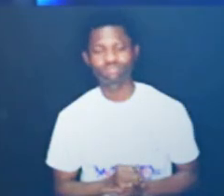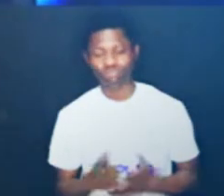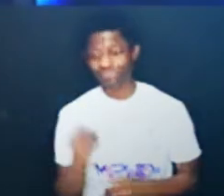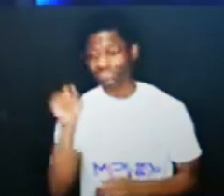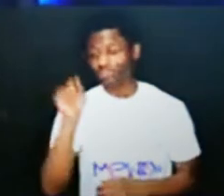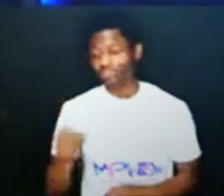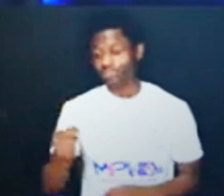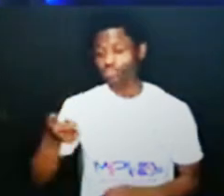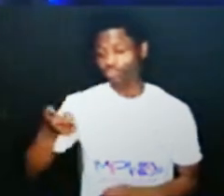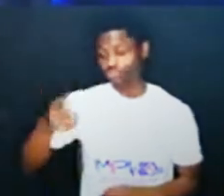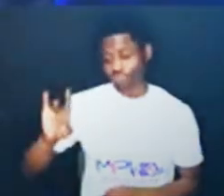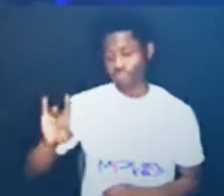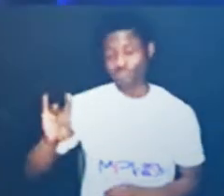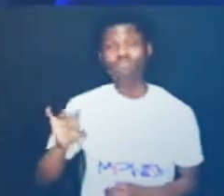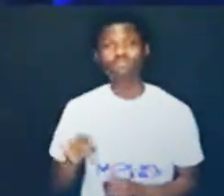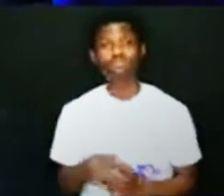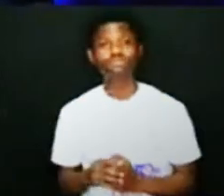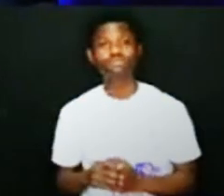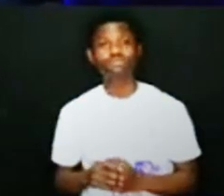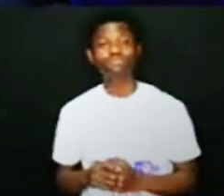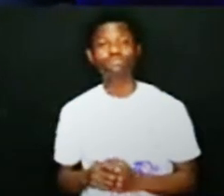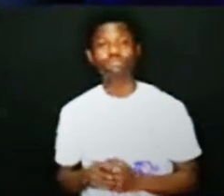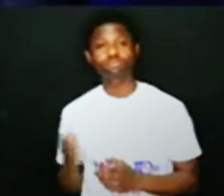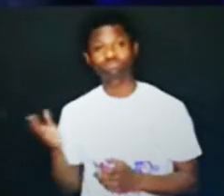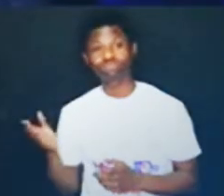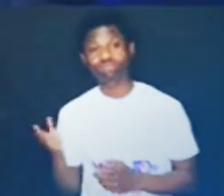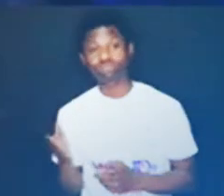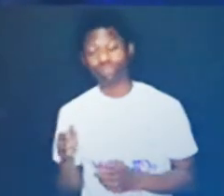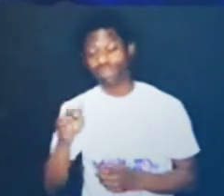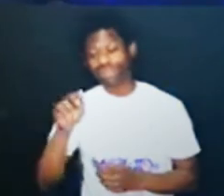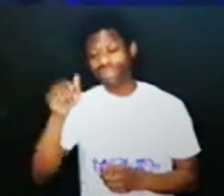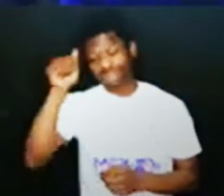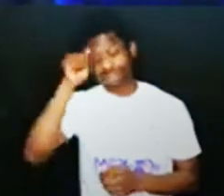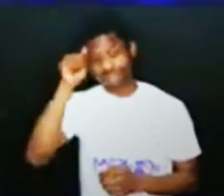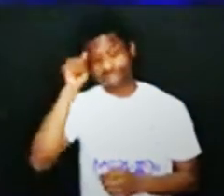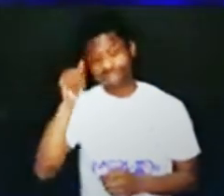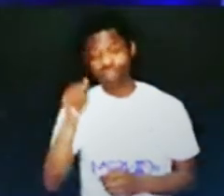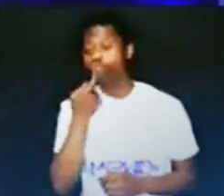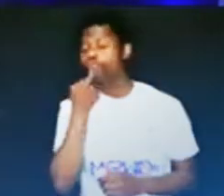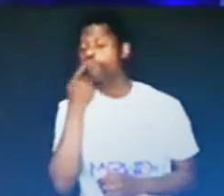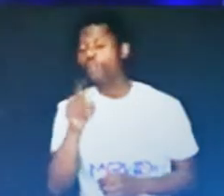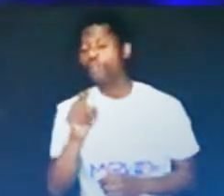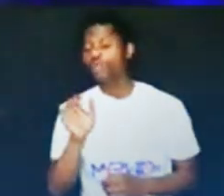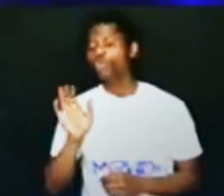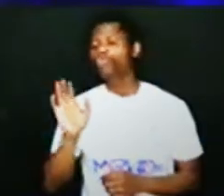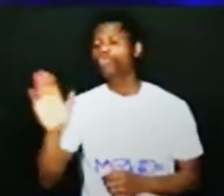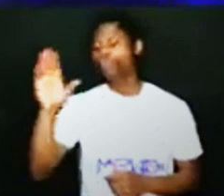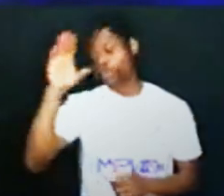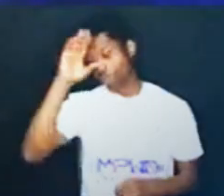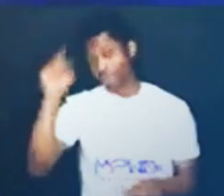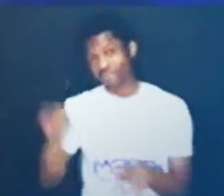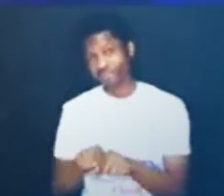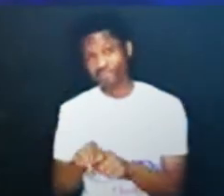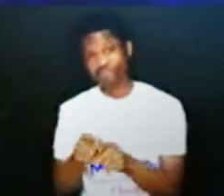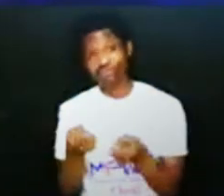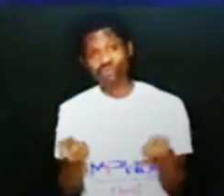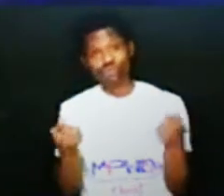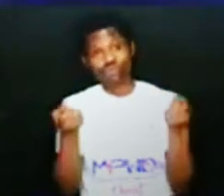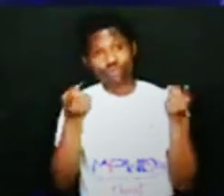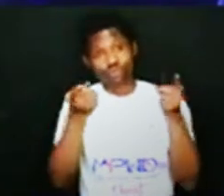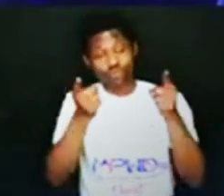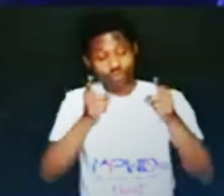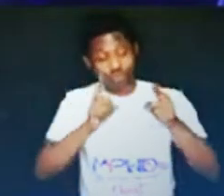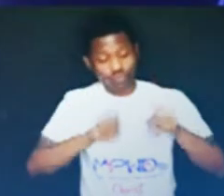verse 28, please. 28. Absalom ordered his men, listen, when Amnon is